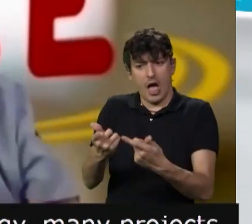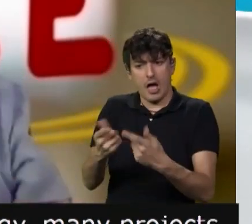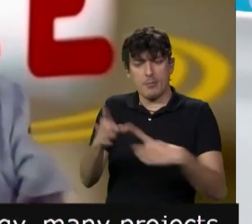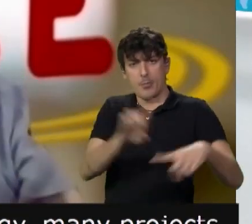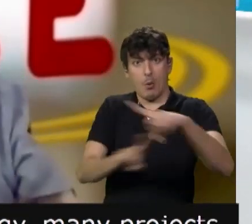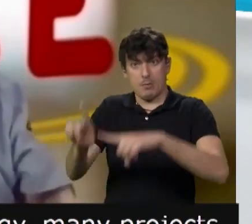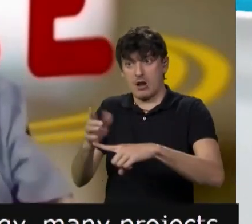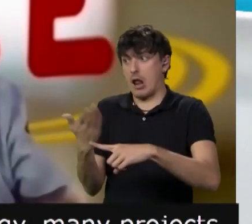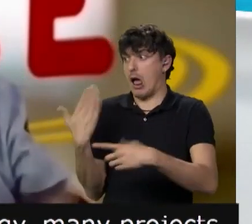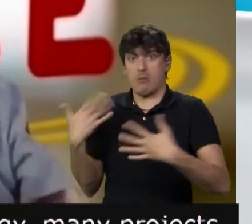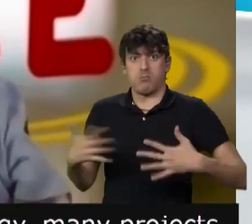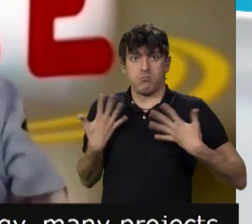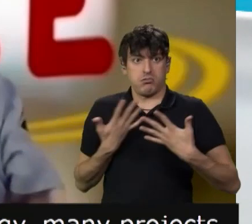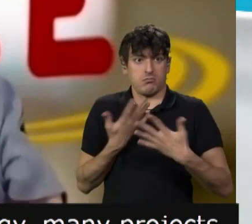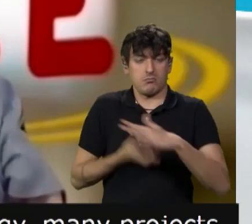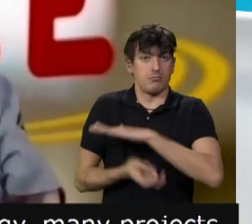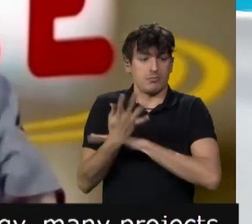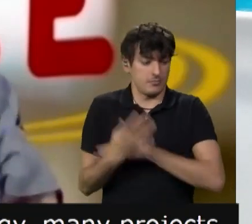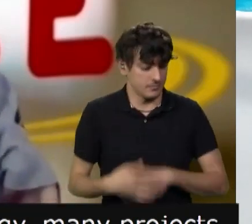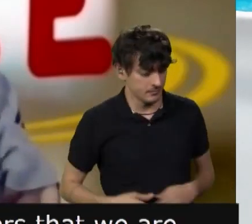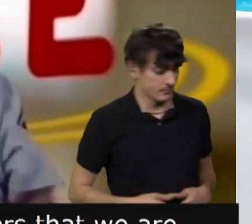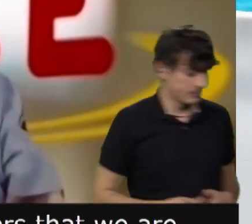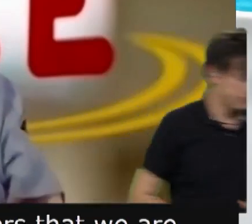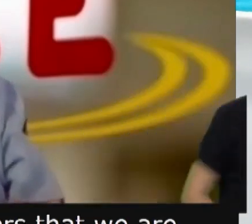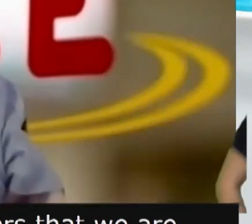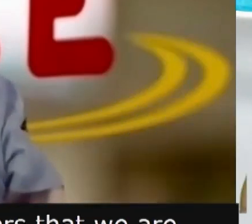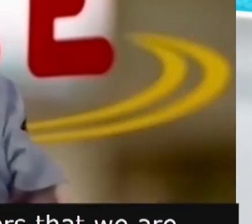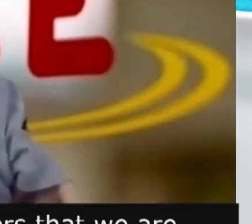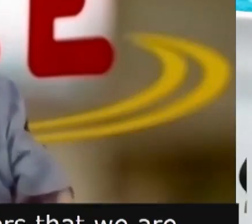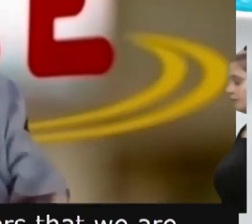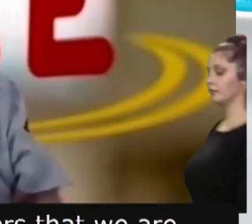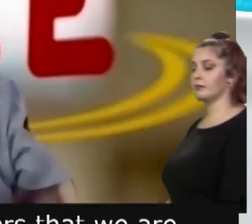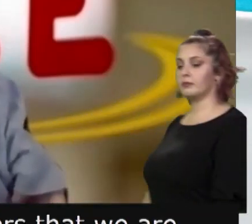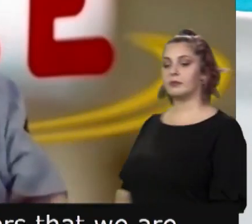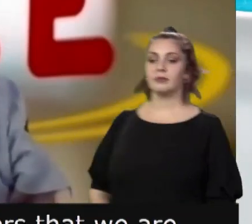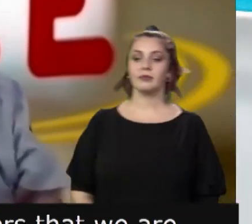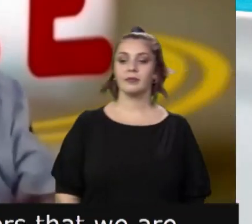that we were presented with in an unexpected way. So I think that